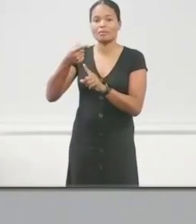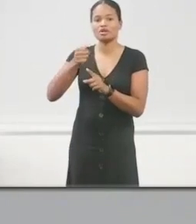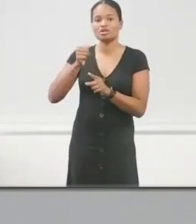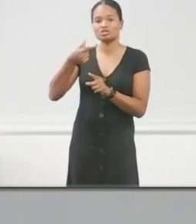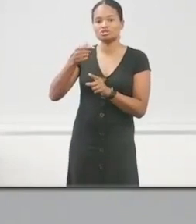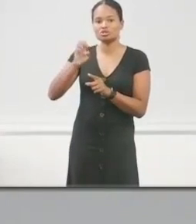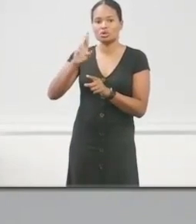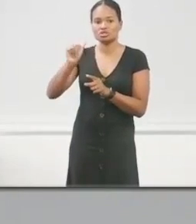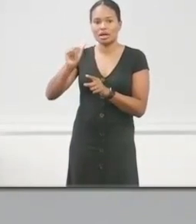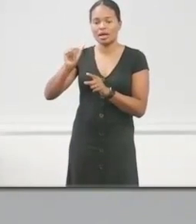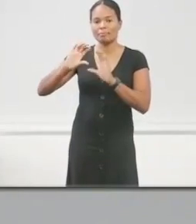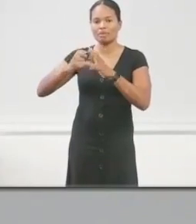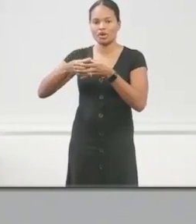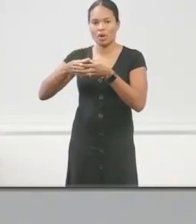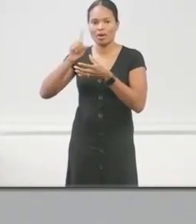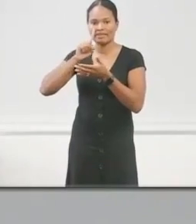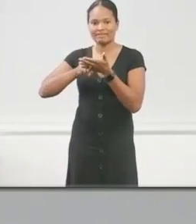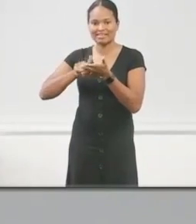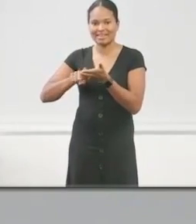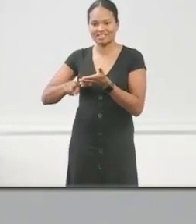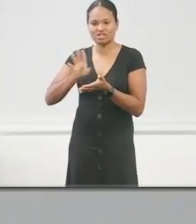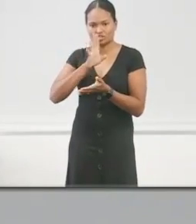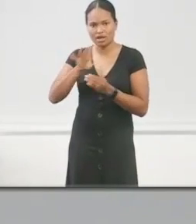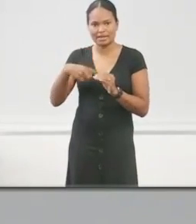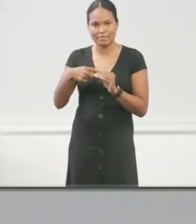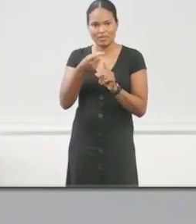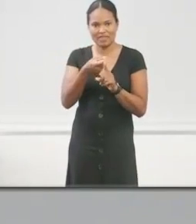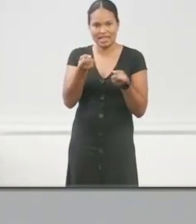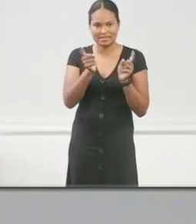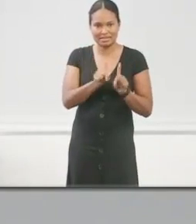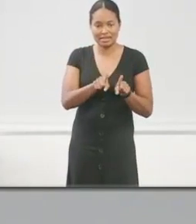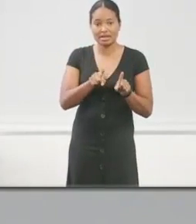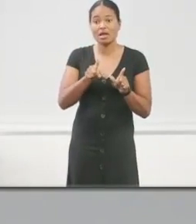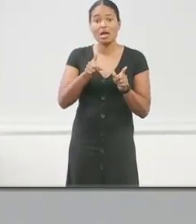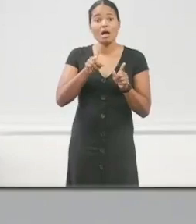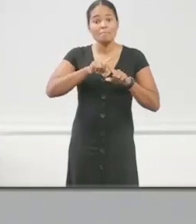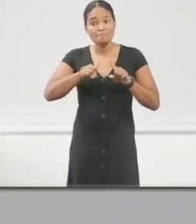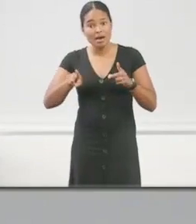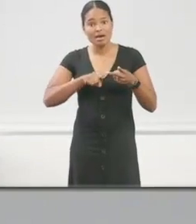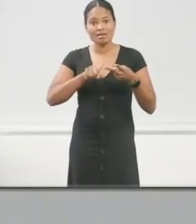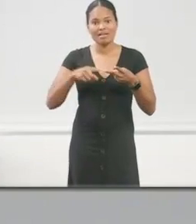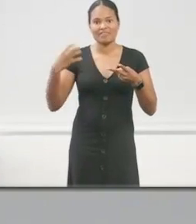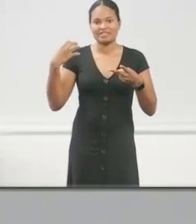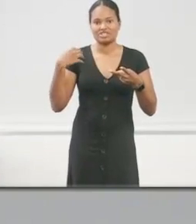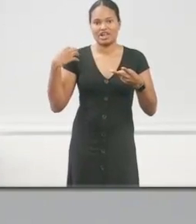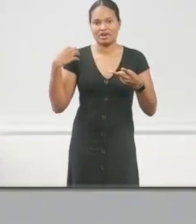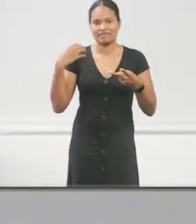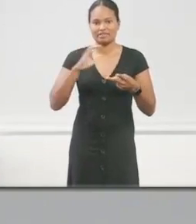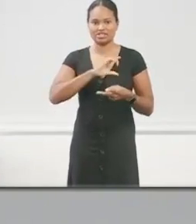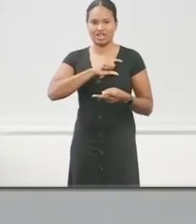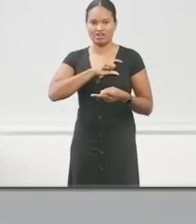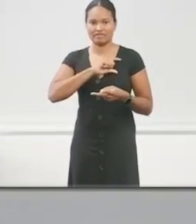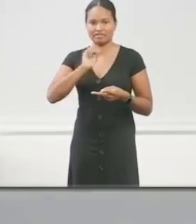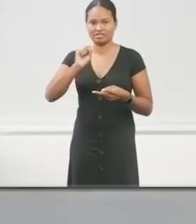Investigation talking about the incident itself. But then there was also the sheriff from that community who's